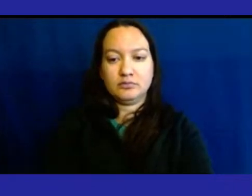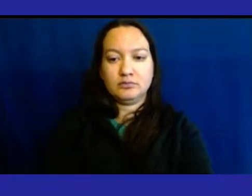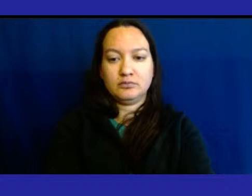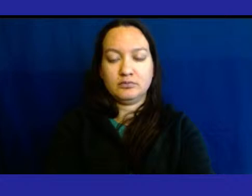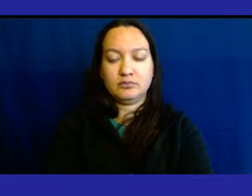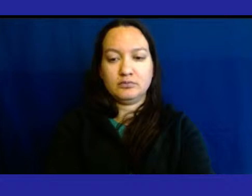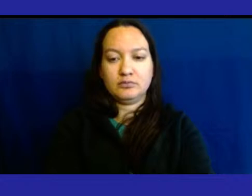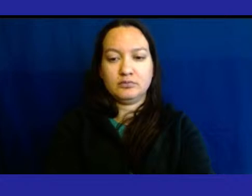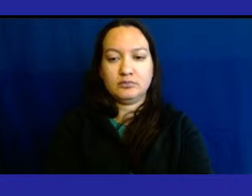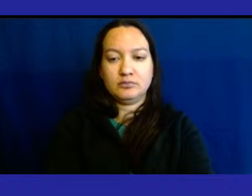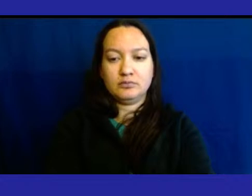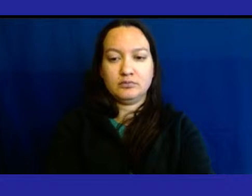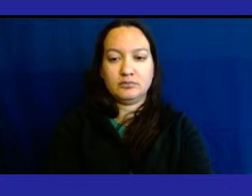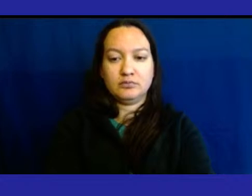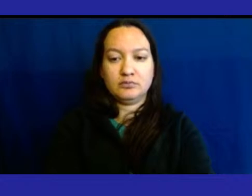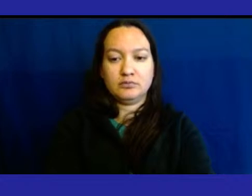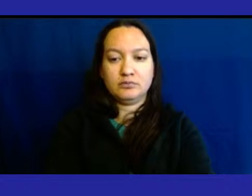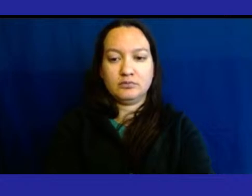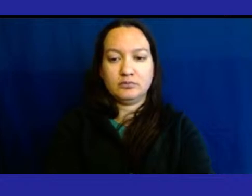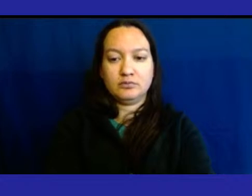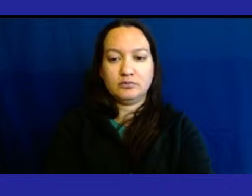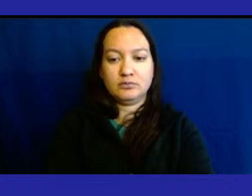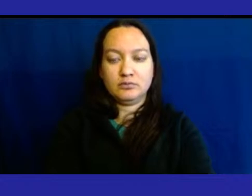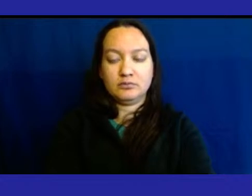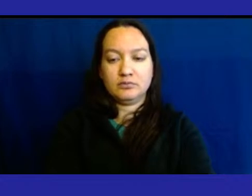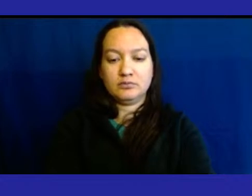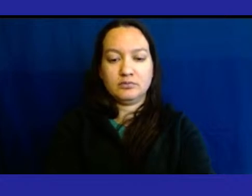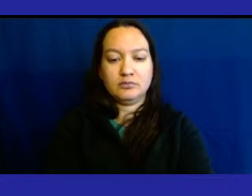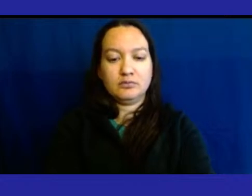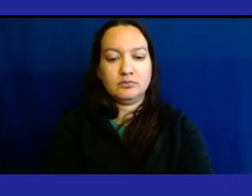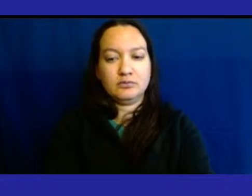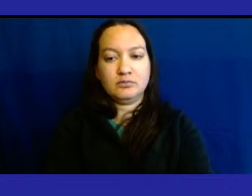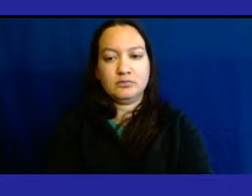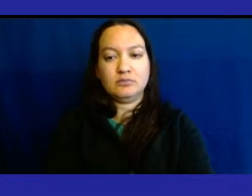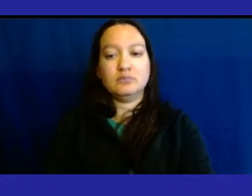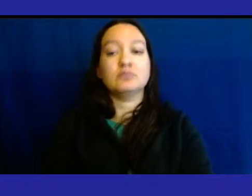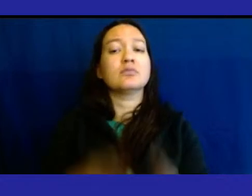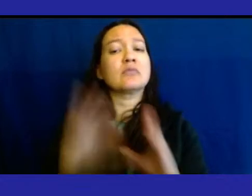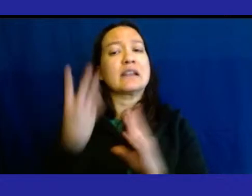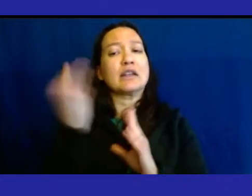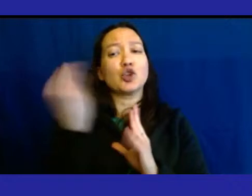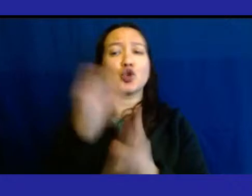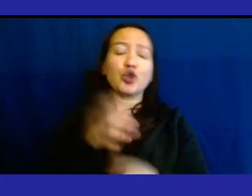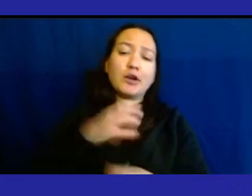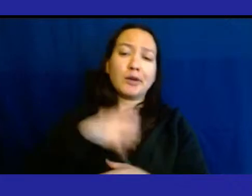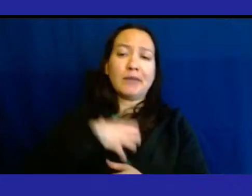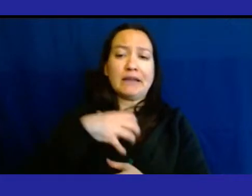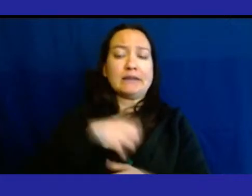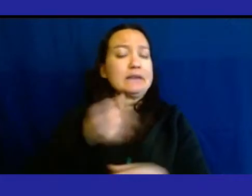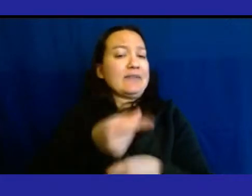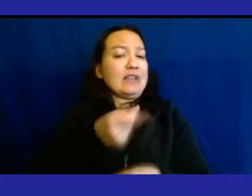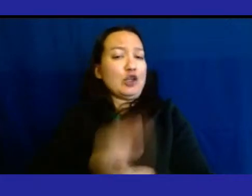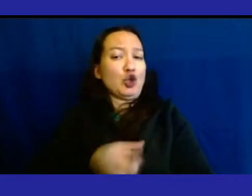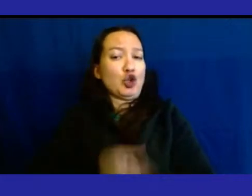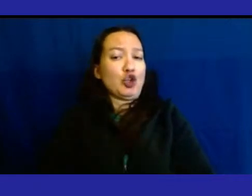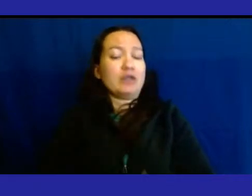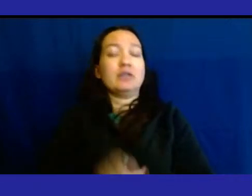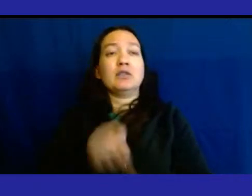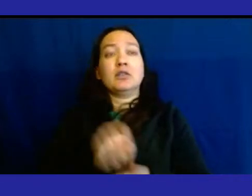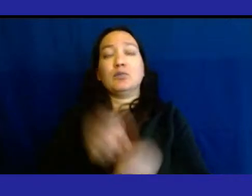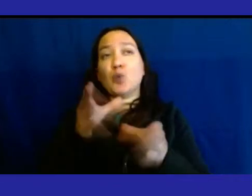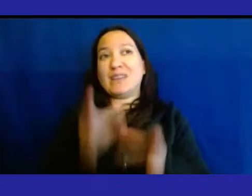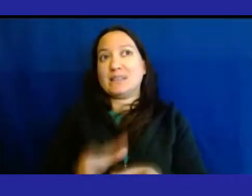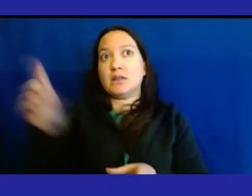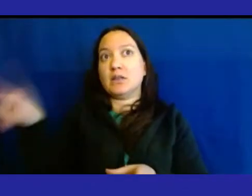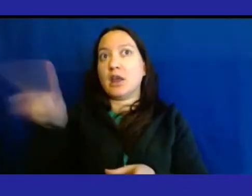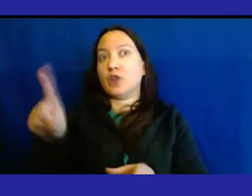So this slide explains the external complaints that we receive by year. As I explained, the employees who are